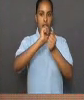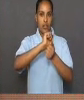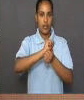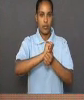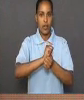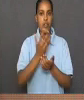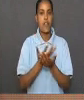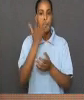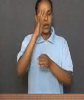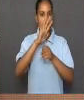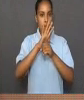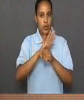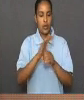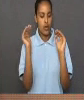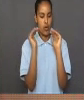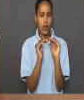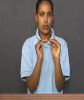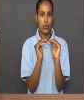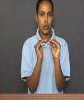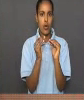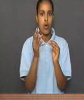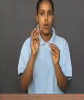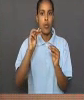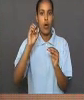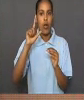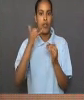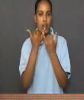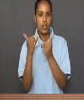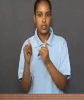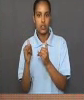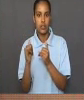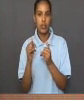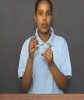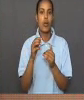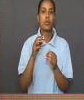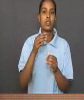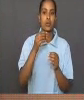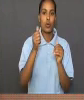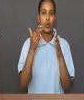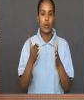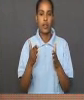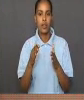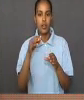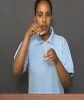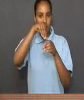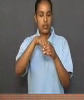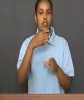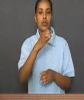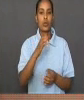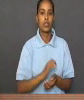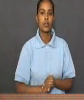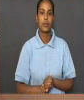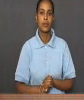in vapor pressure is equal to the mole fraction of the solute in the